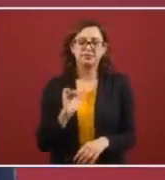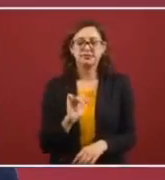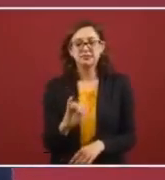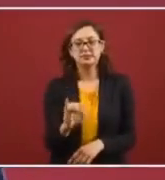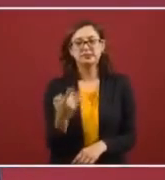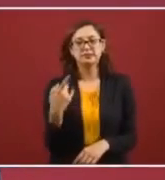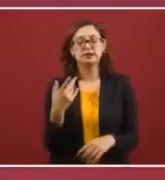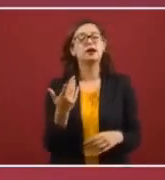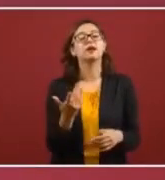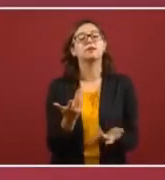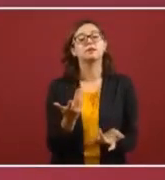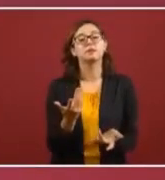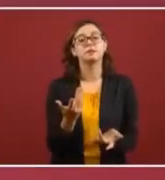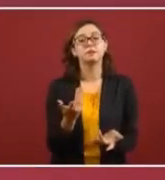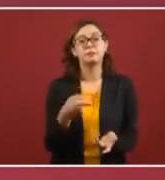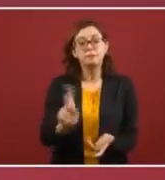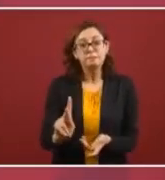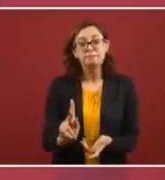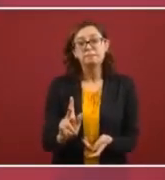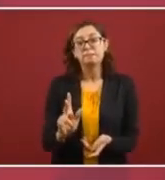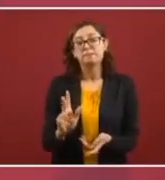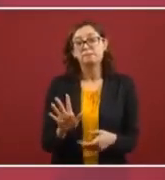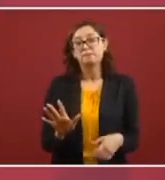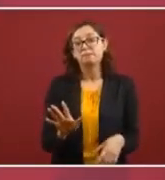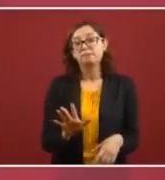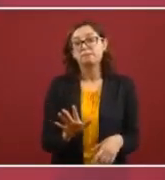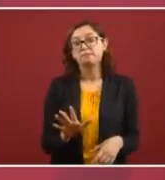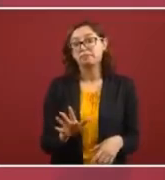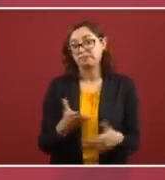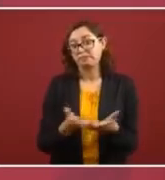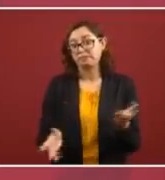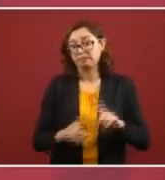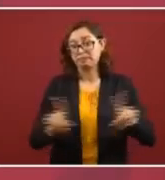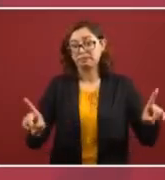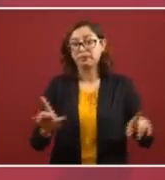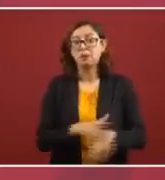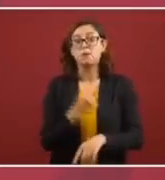Because before, they controlled the media,